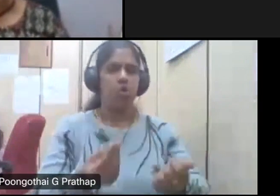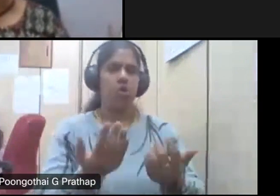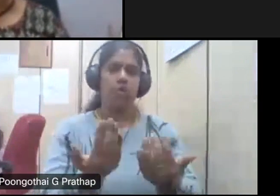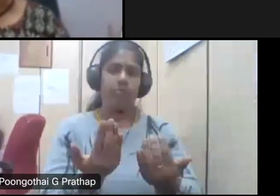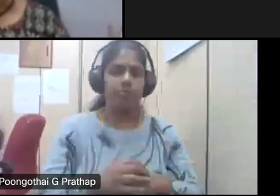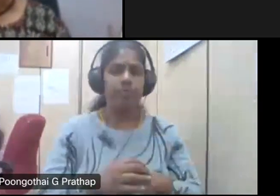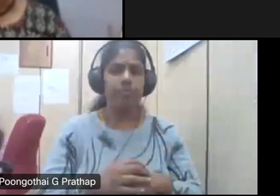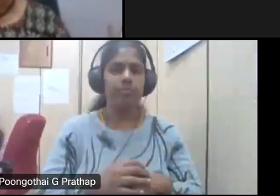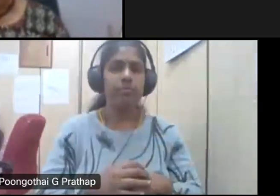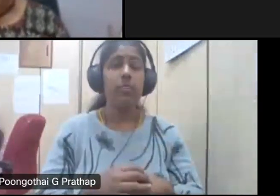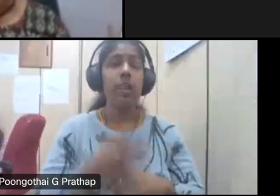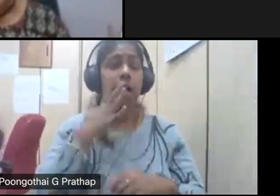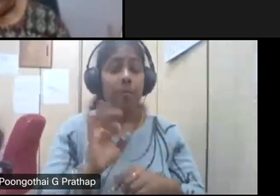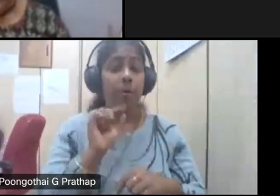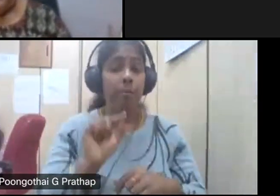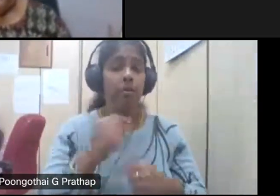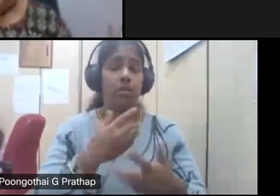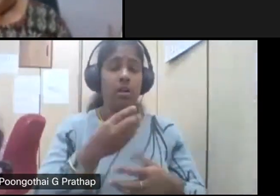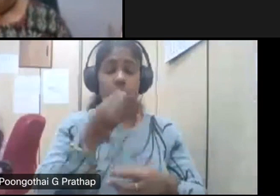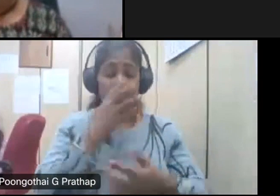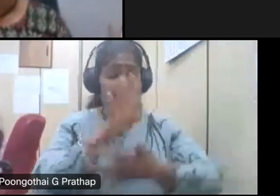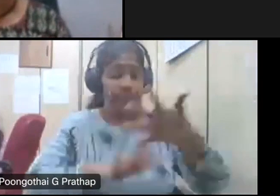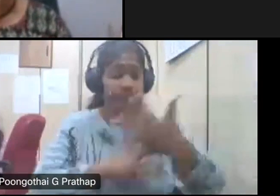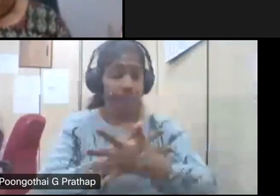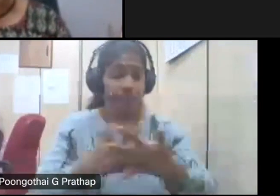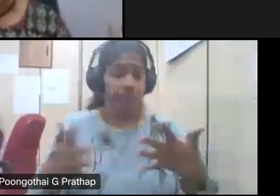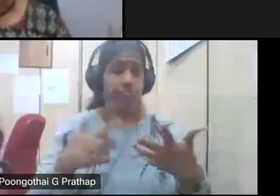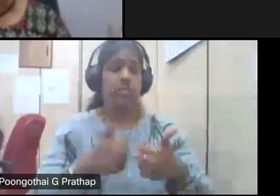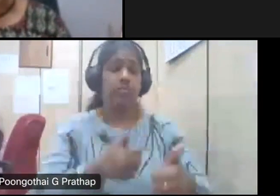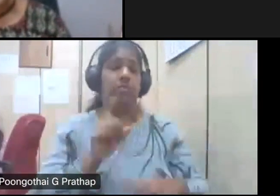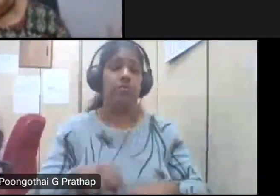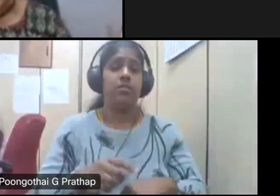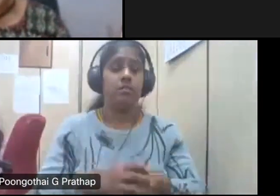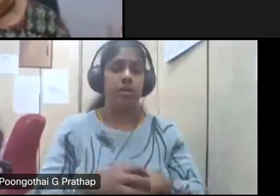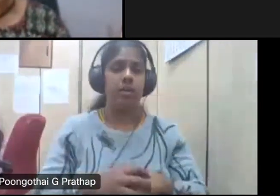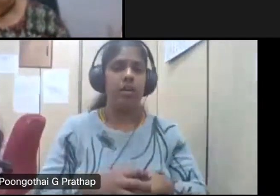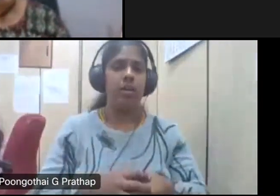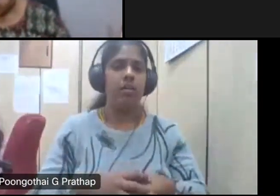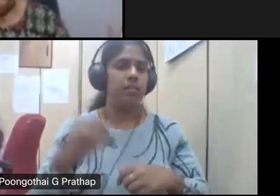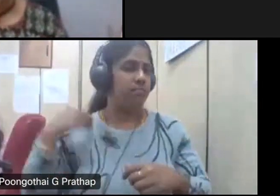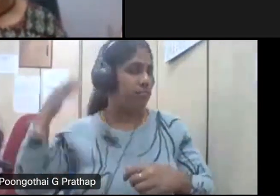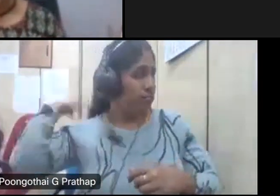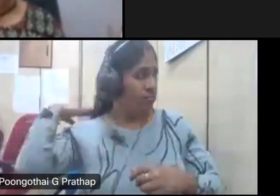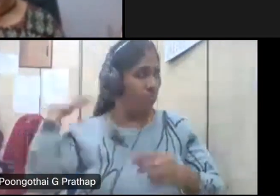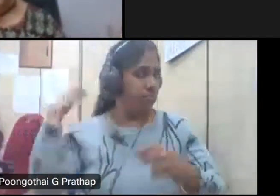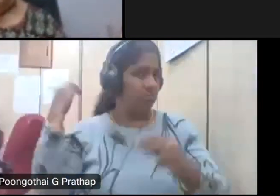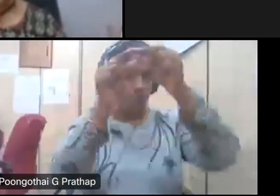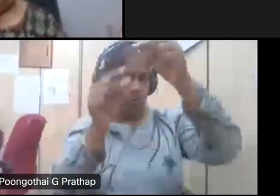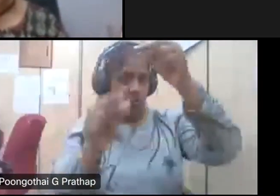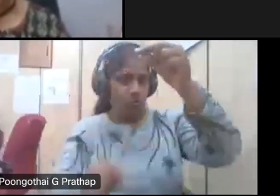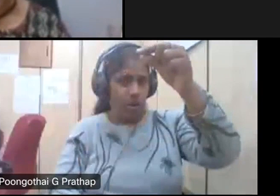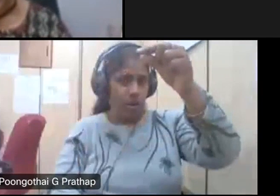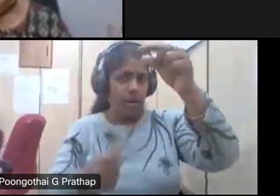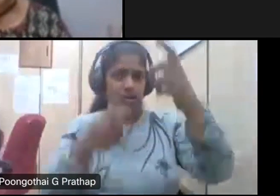the remedy. Coming to spinal problems, an orthopedic surgeon should be consulted once the child